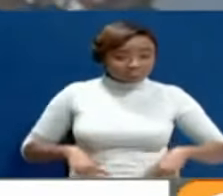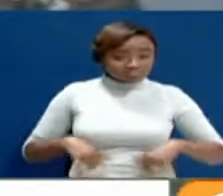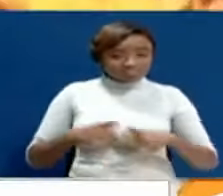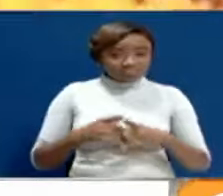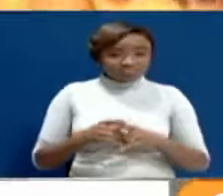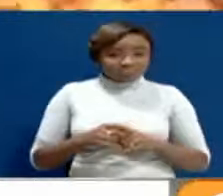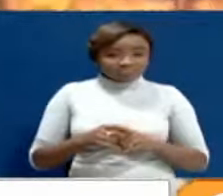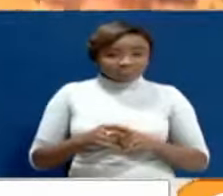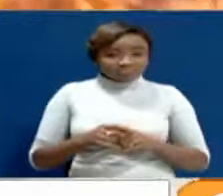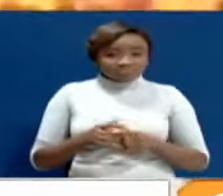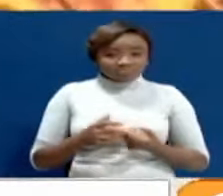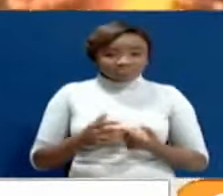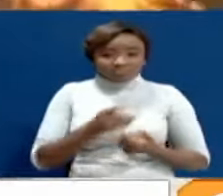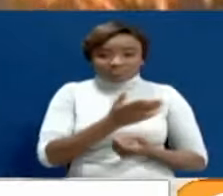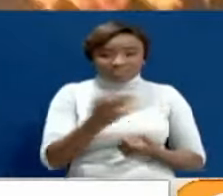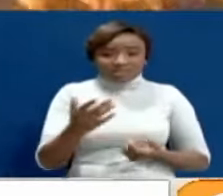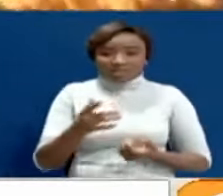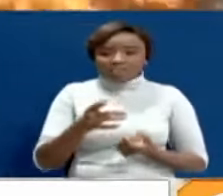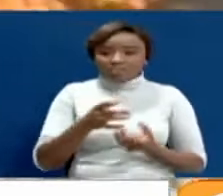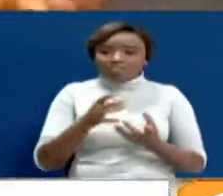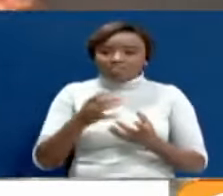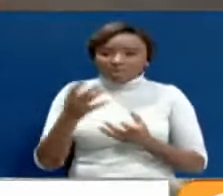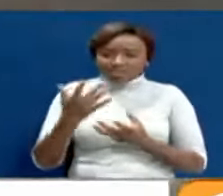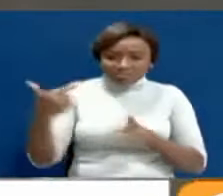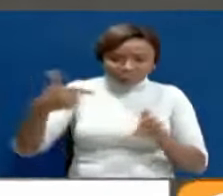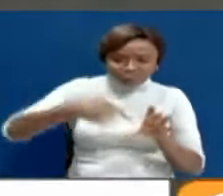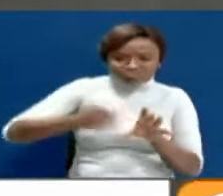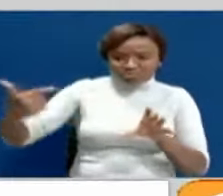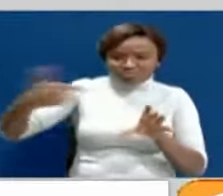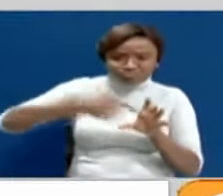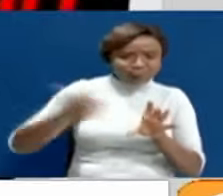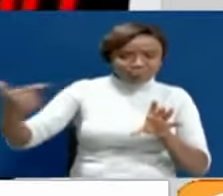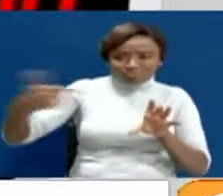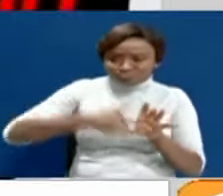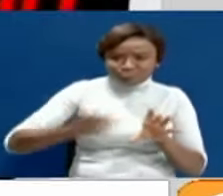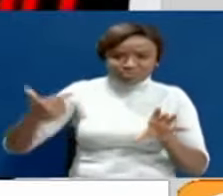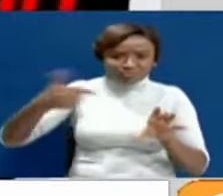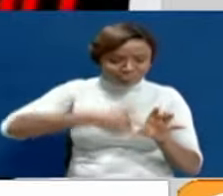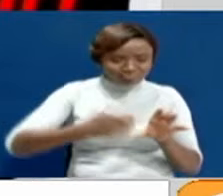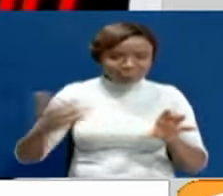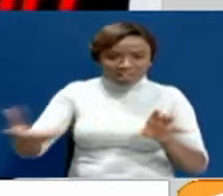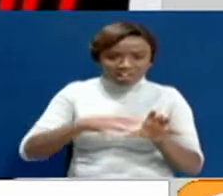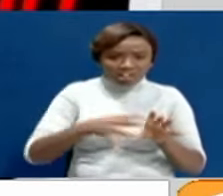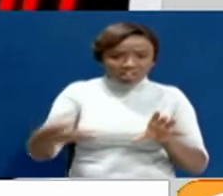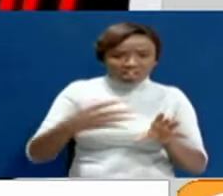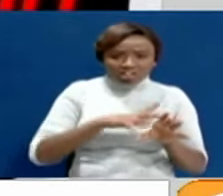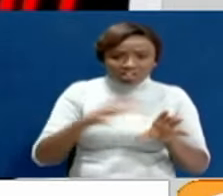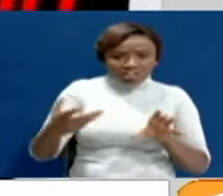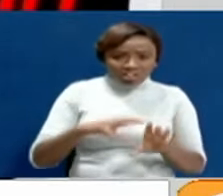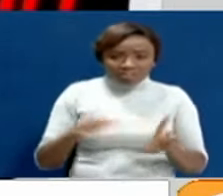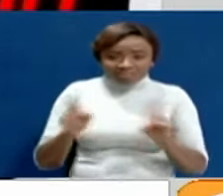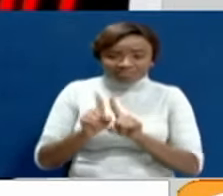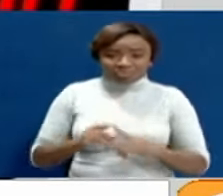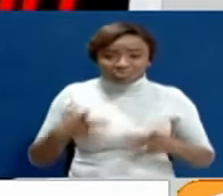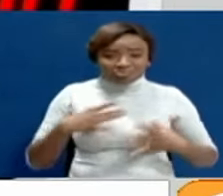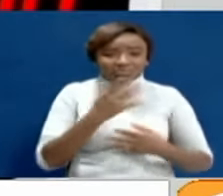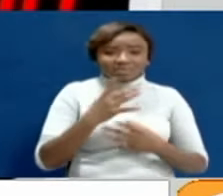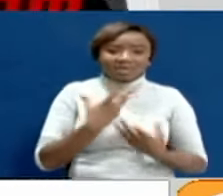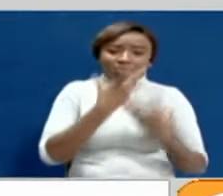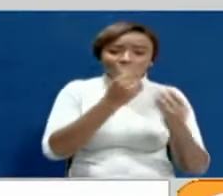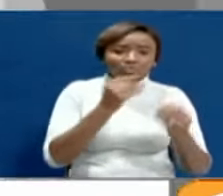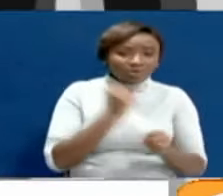filling containers with oil from the spill. In addition, the hour it struck caught people who were heading to work in